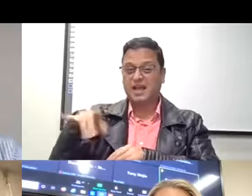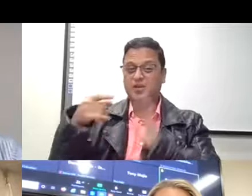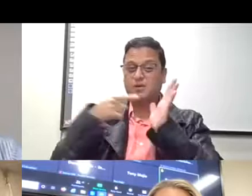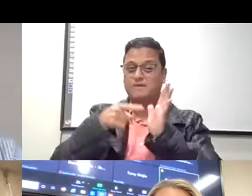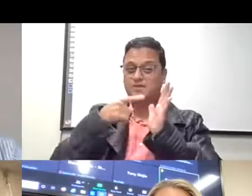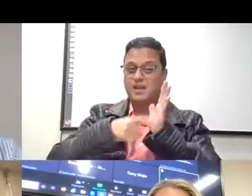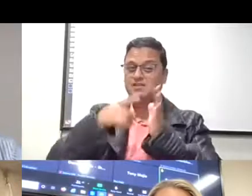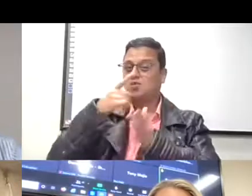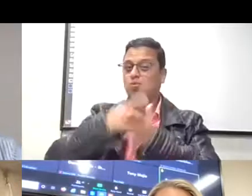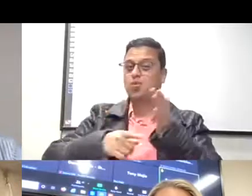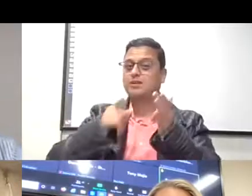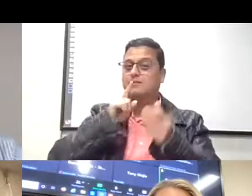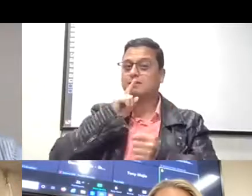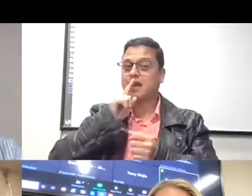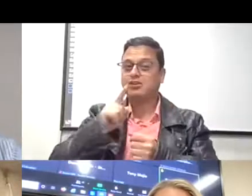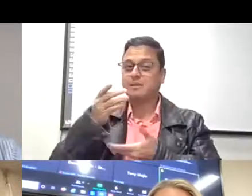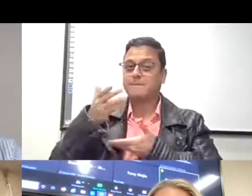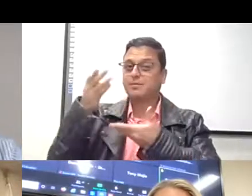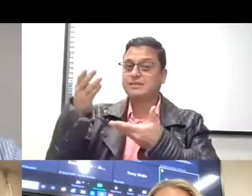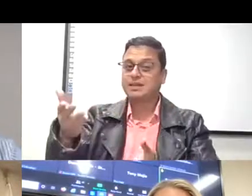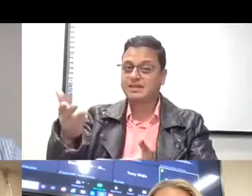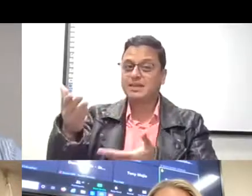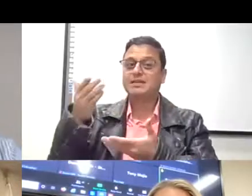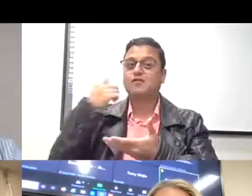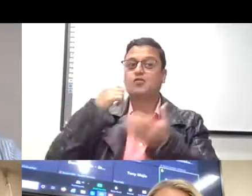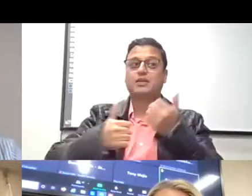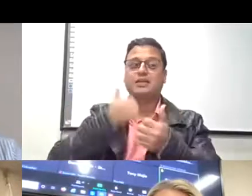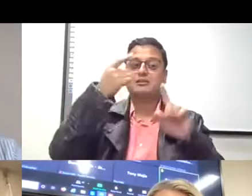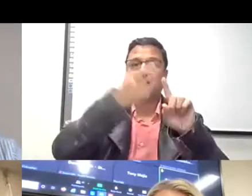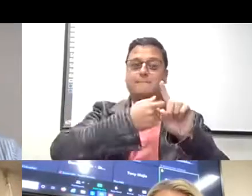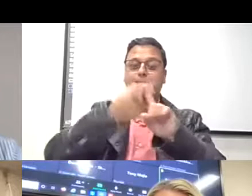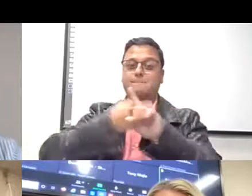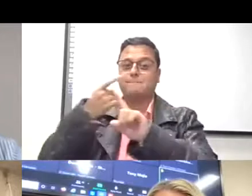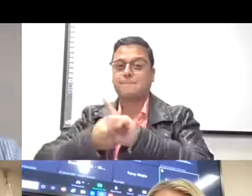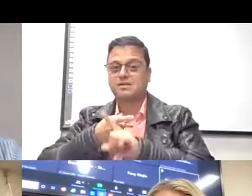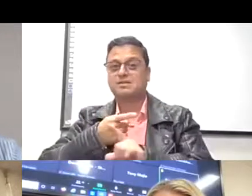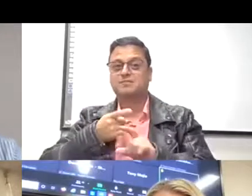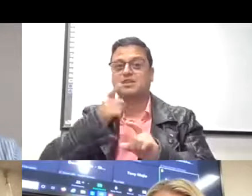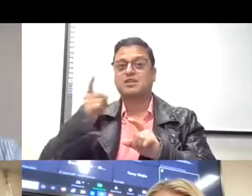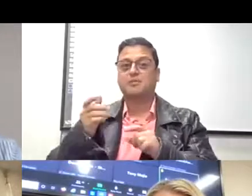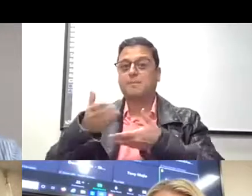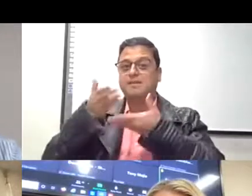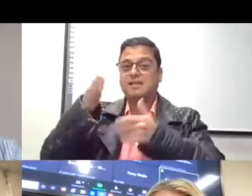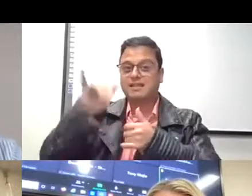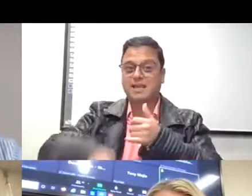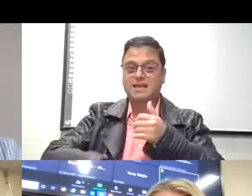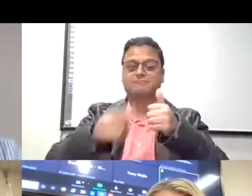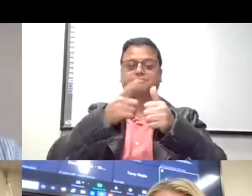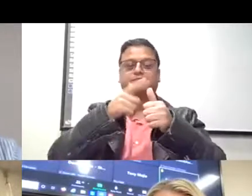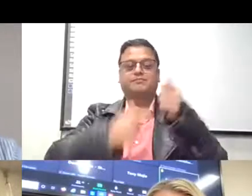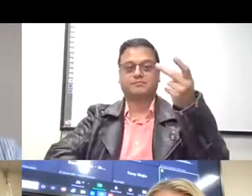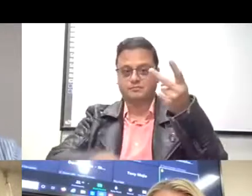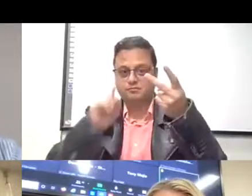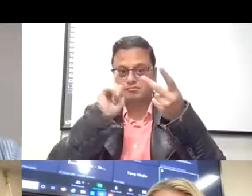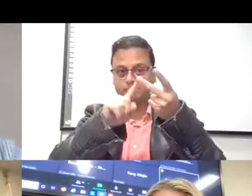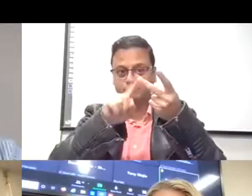actually been presented in each of these months? Have these things actually been presented? Number one. Number